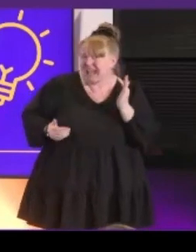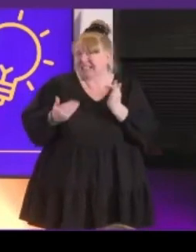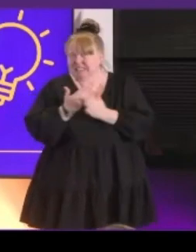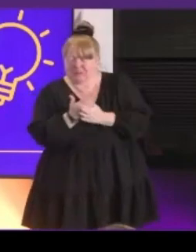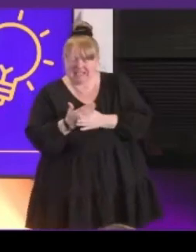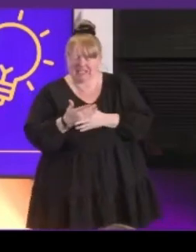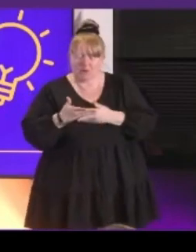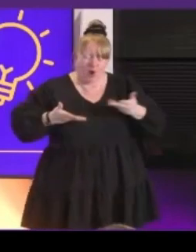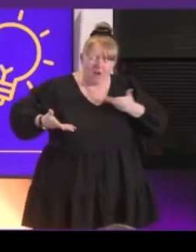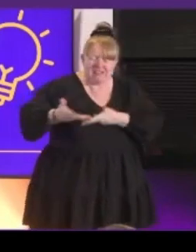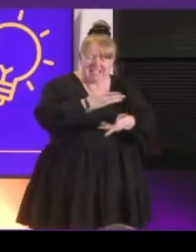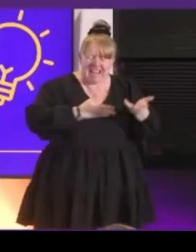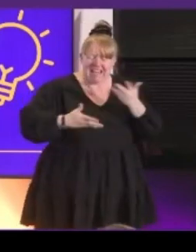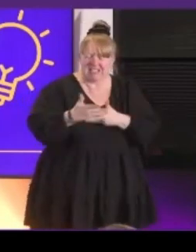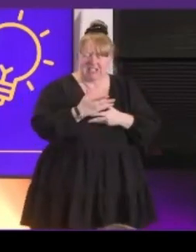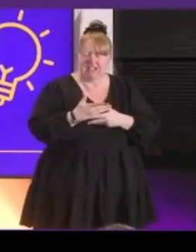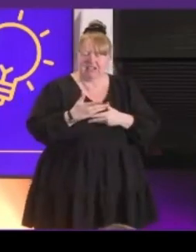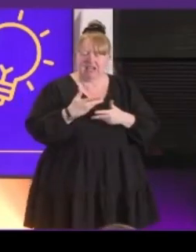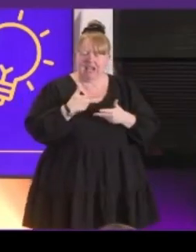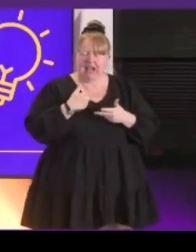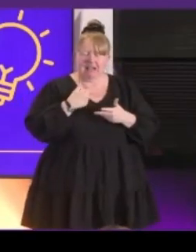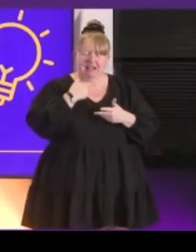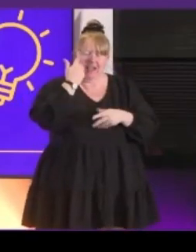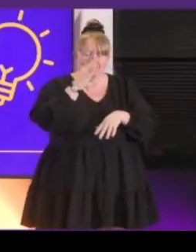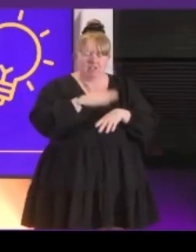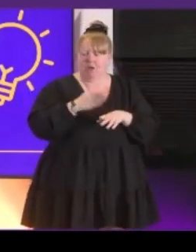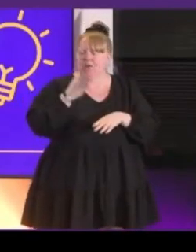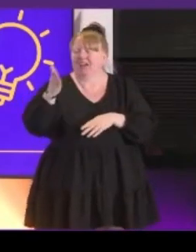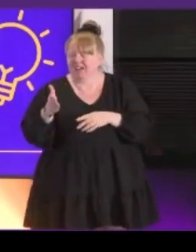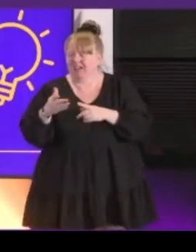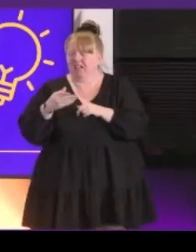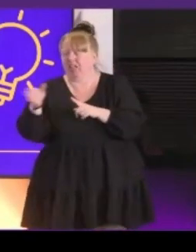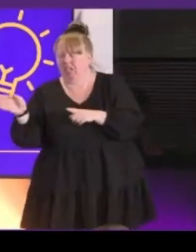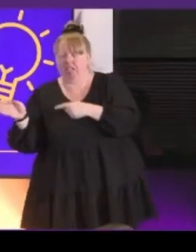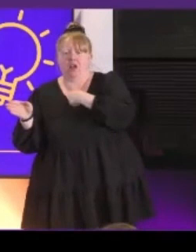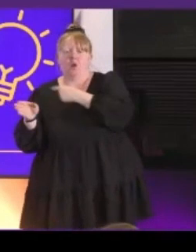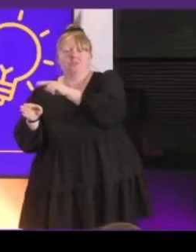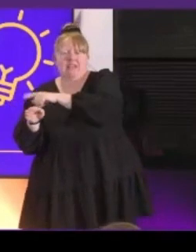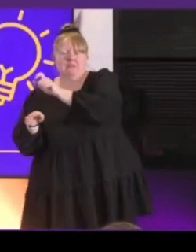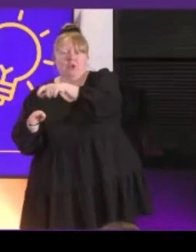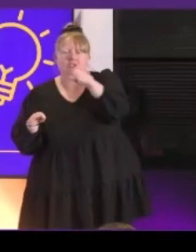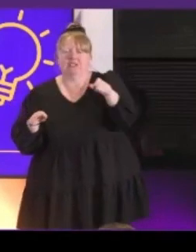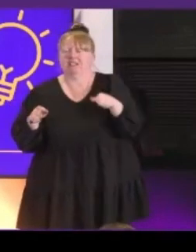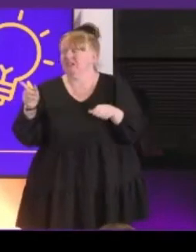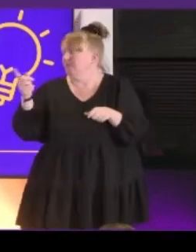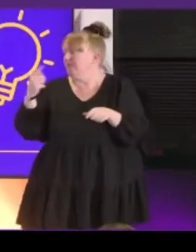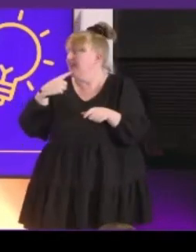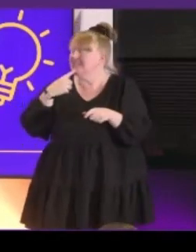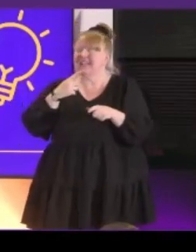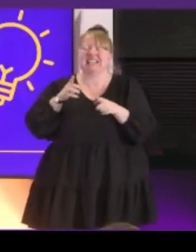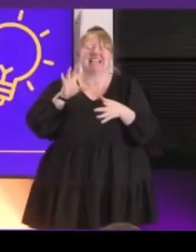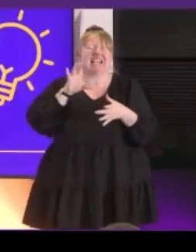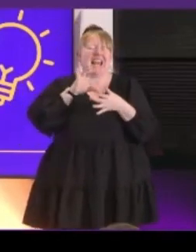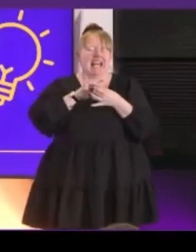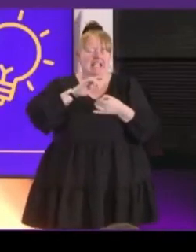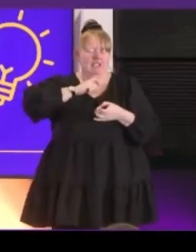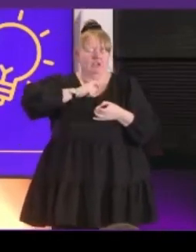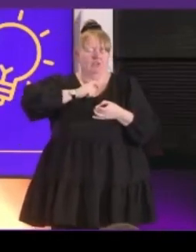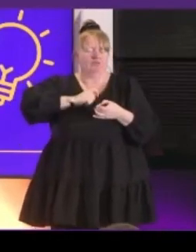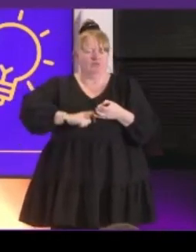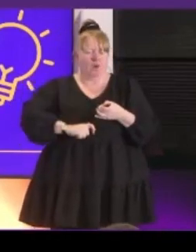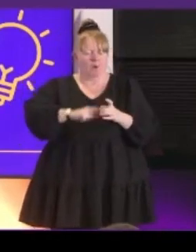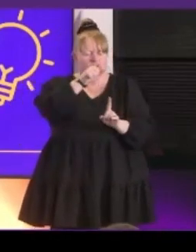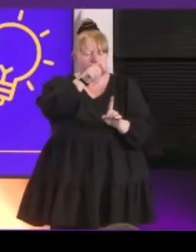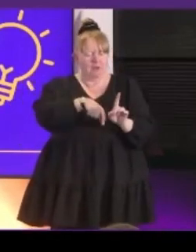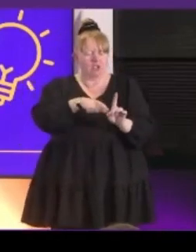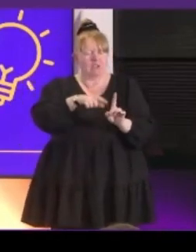conversation, but we go in and we get randomised everywhere we go. Well, it's contextualising it to people's role, isn't it? If you can recognise